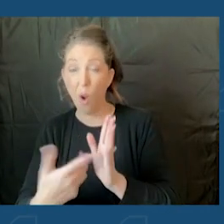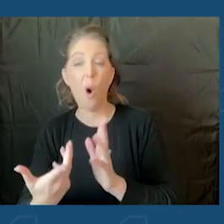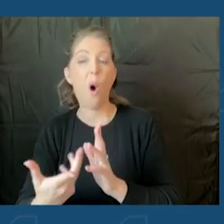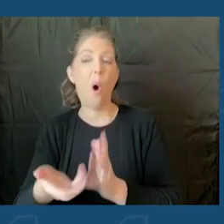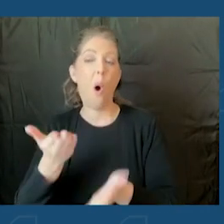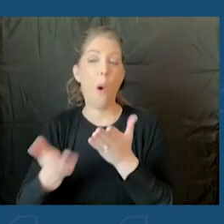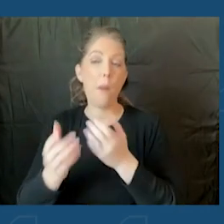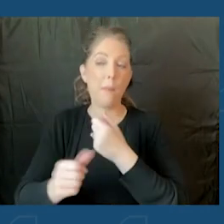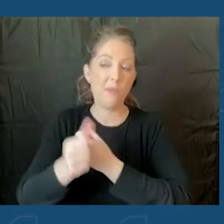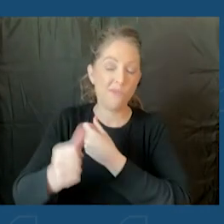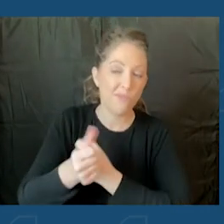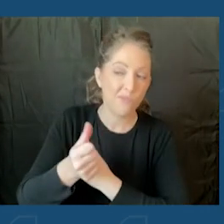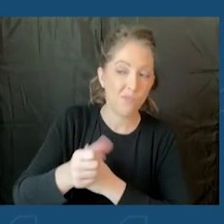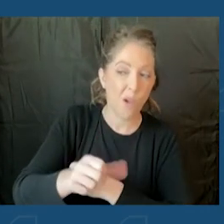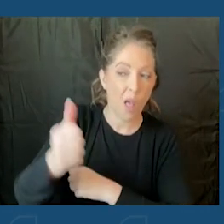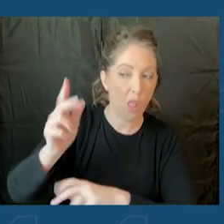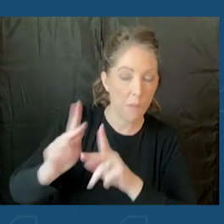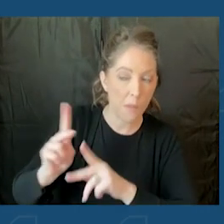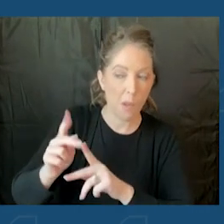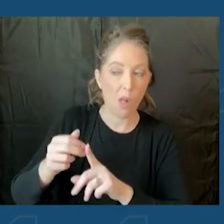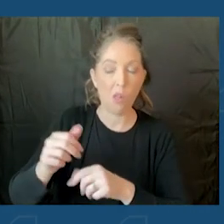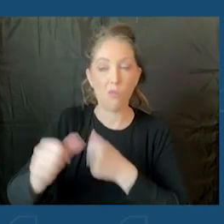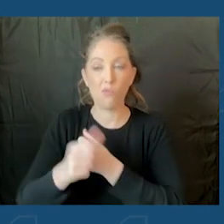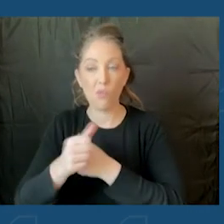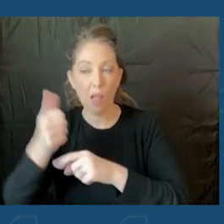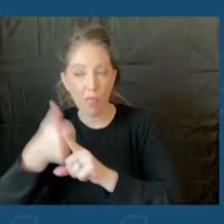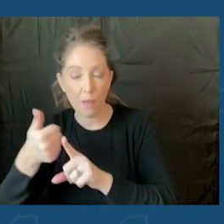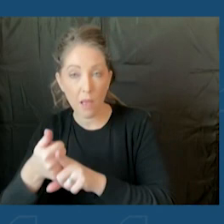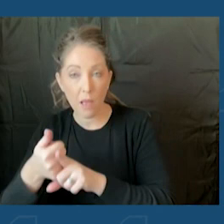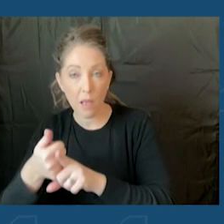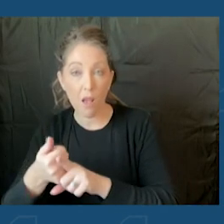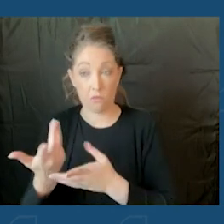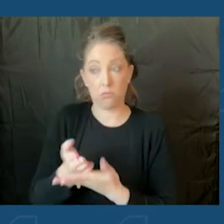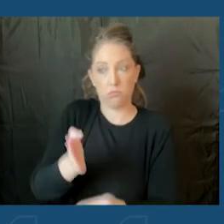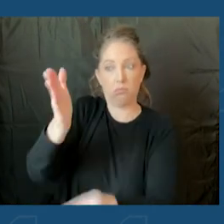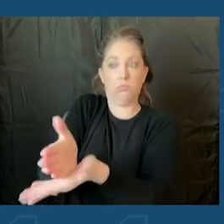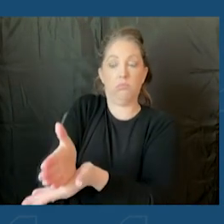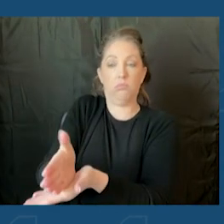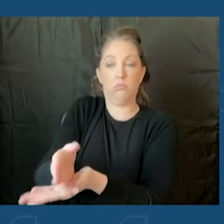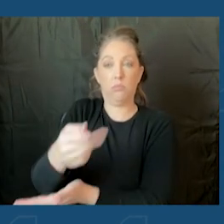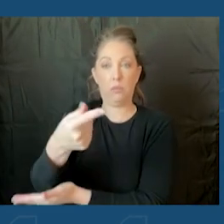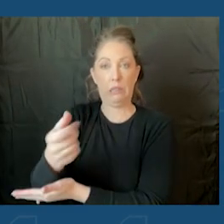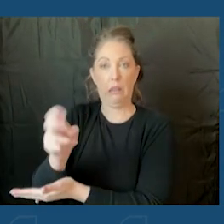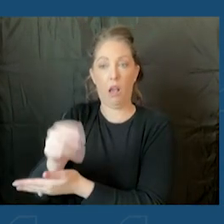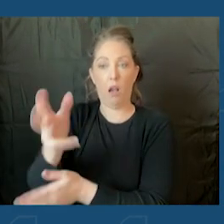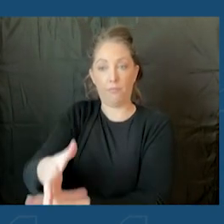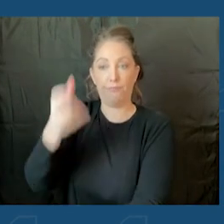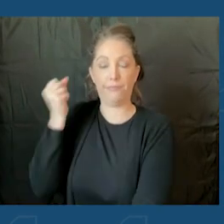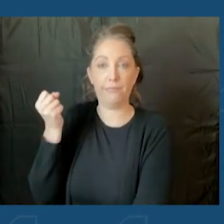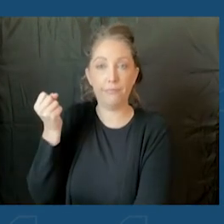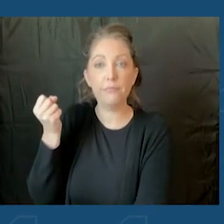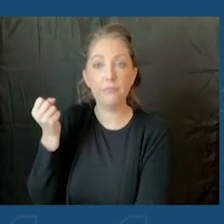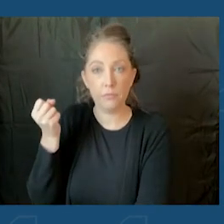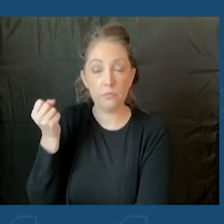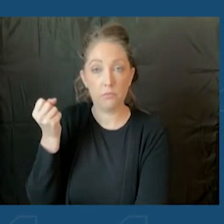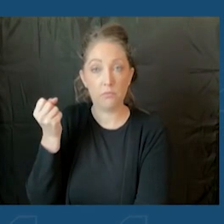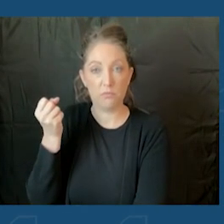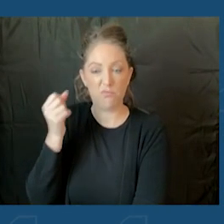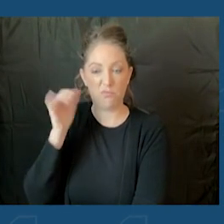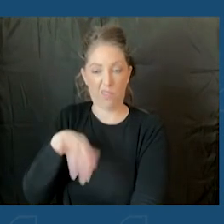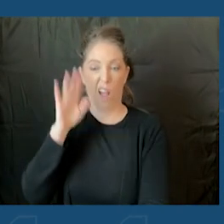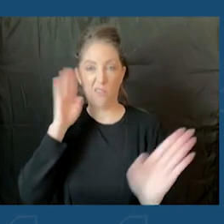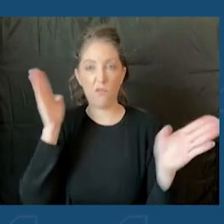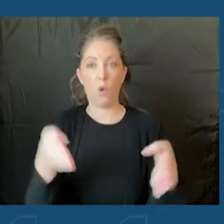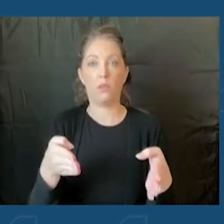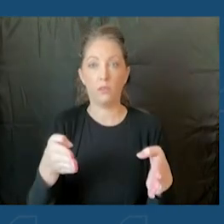others, are stopped and do not have guns in their possession. And that's what this is all about. And,